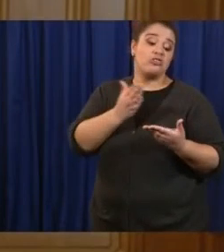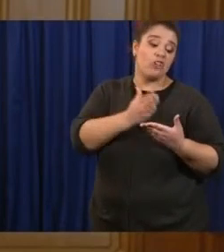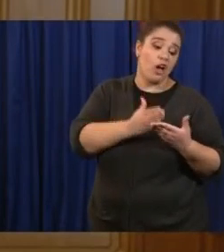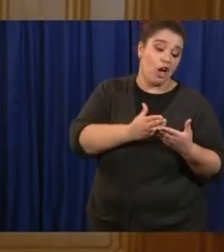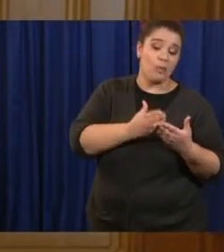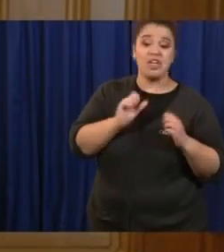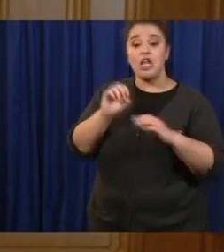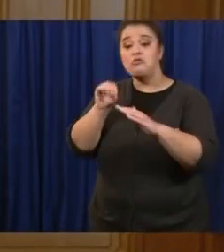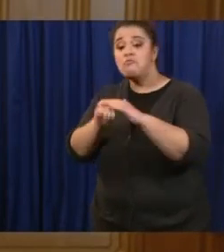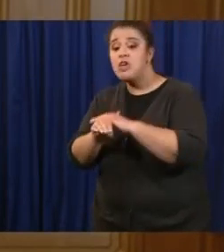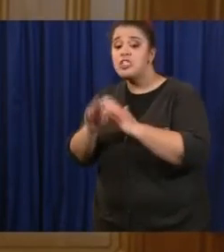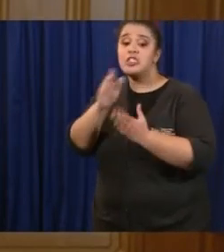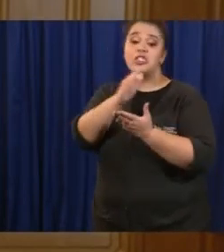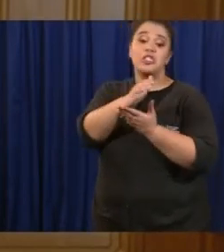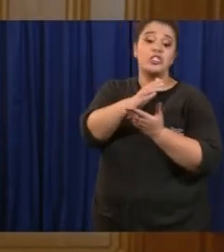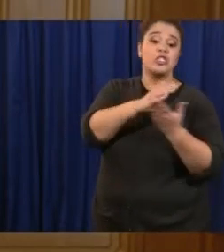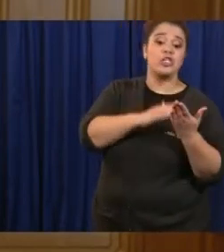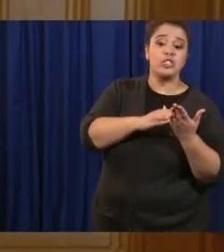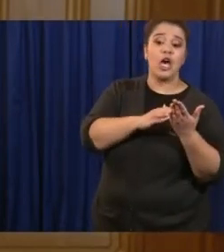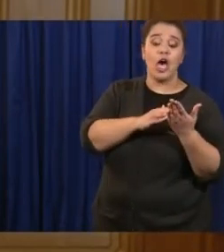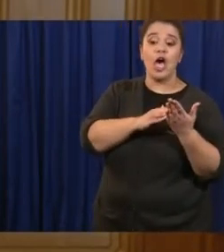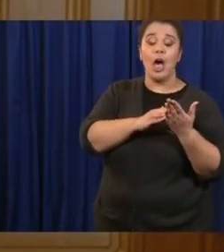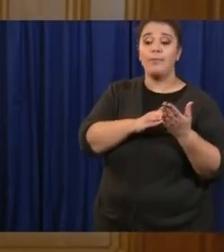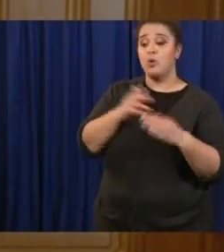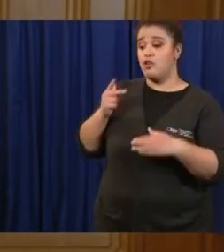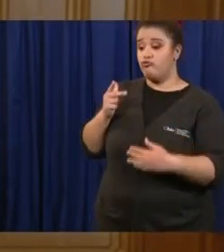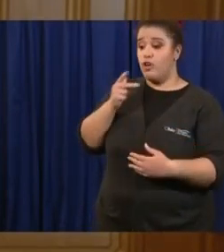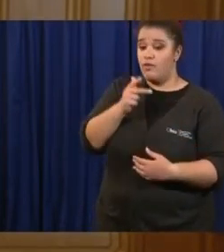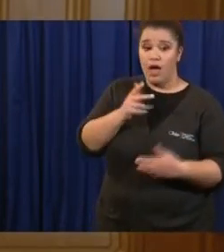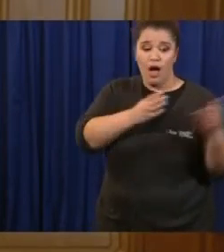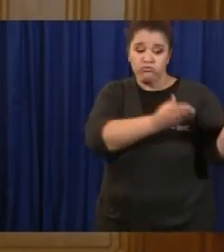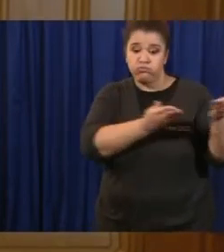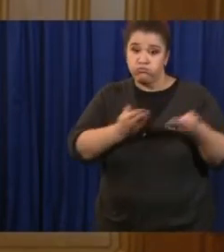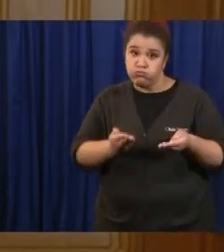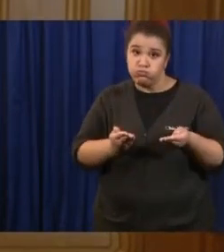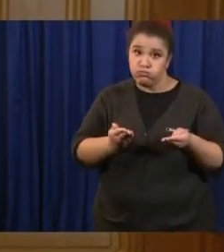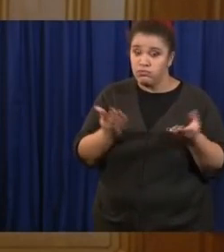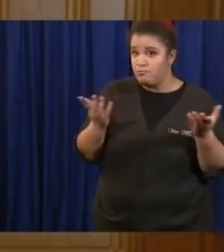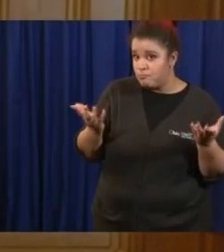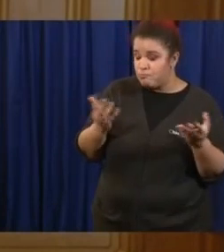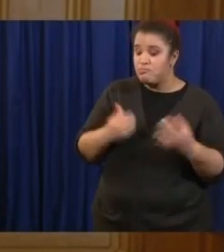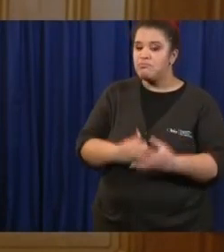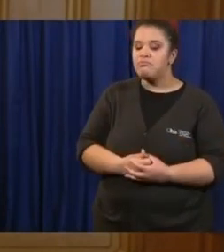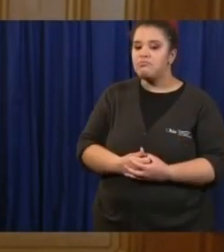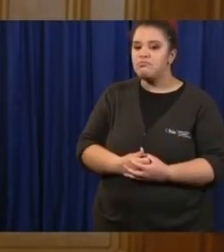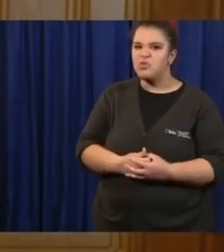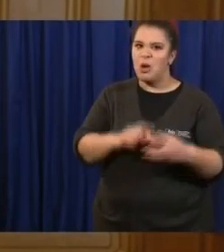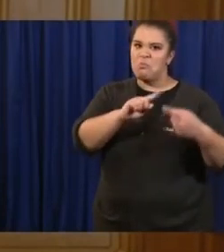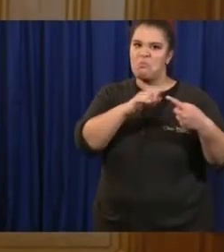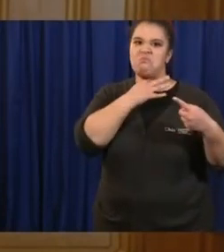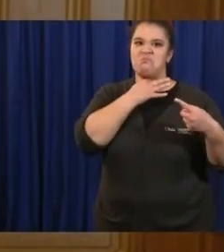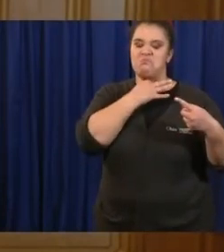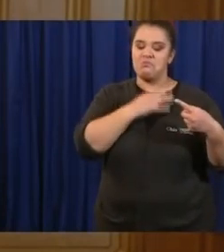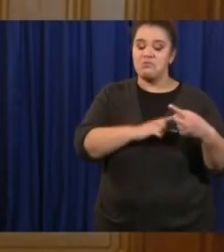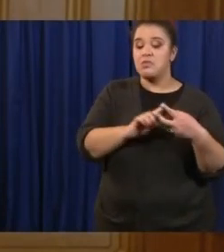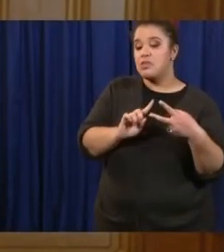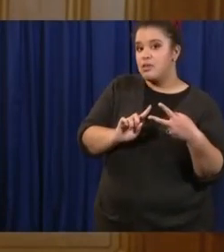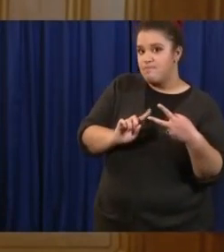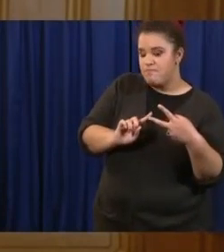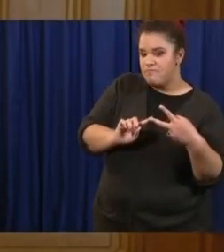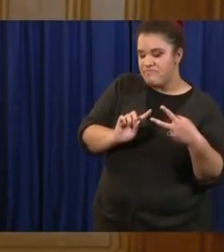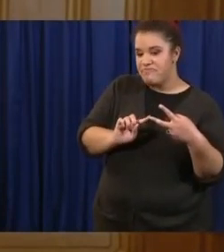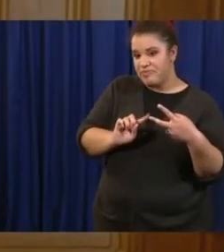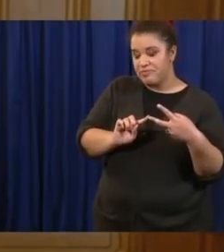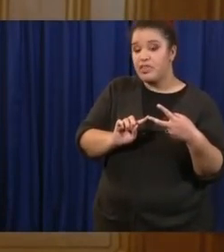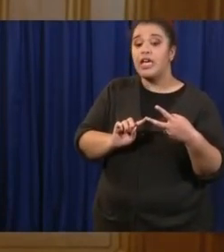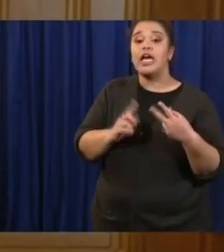to the public. So I wanted to know about that. And then also there's some early research showing that people